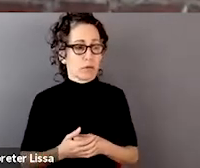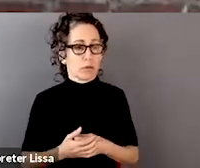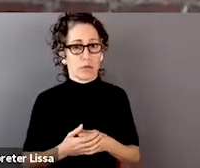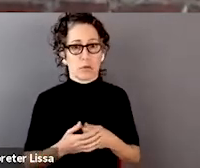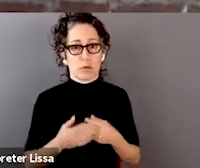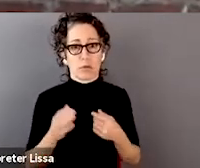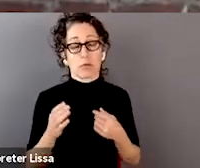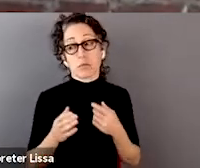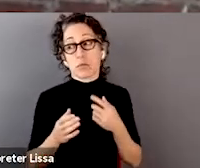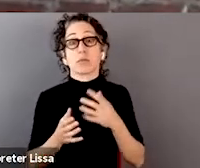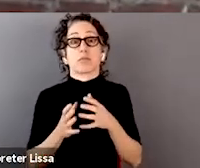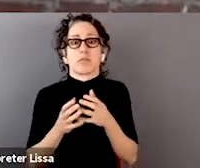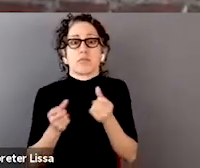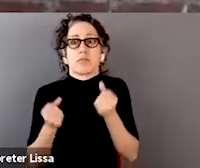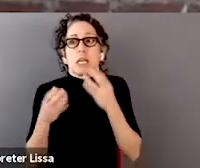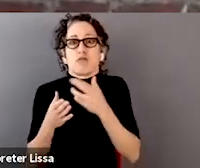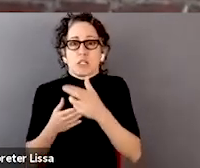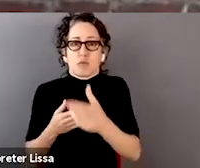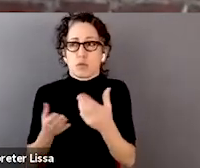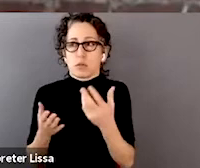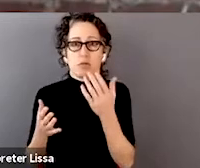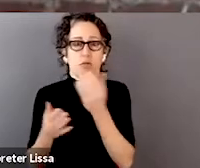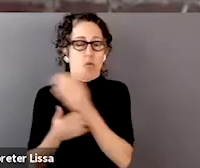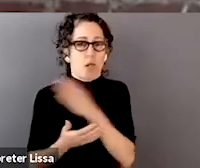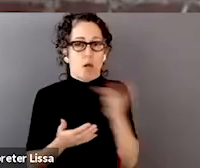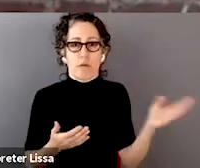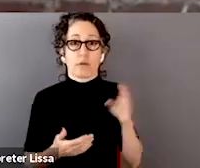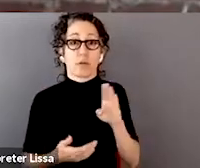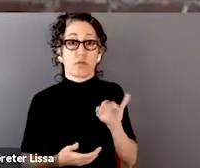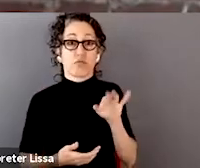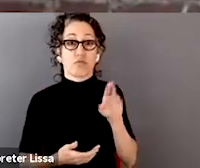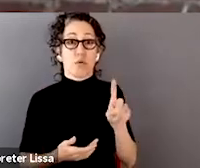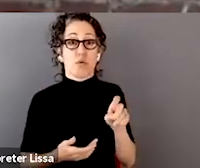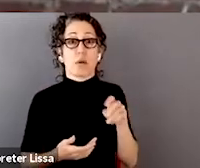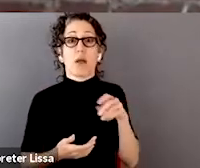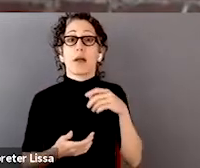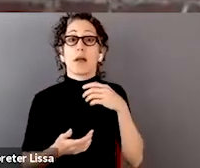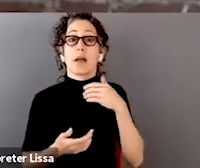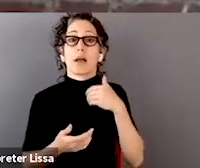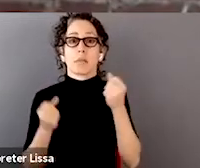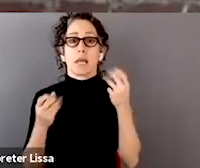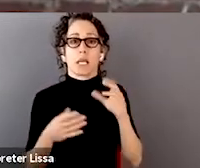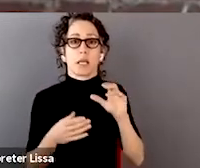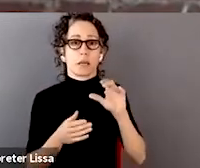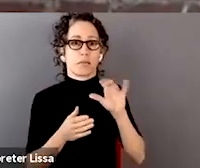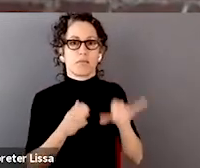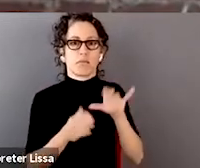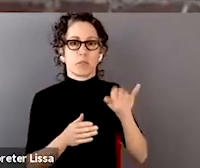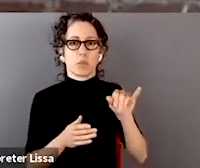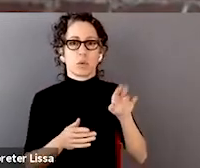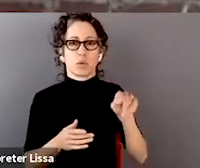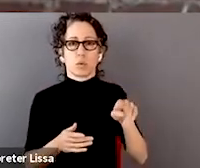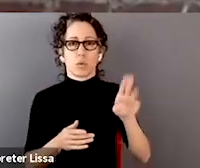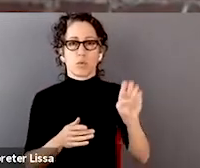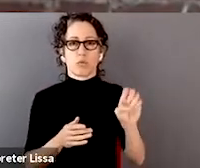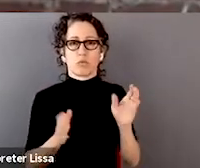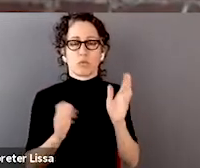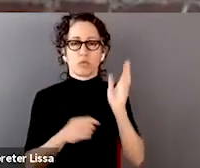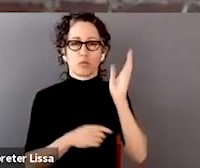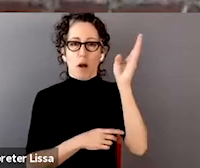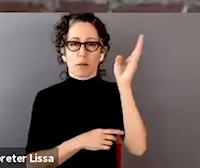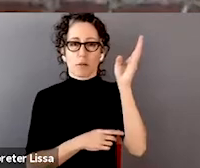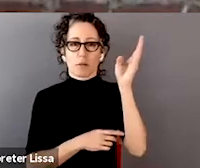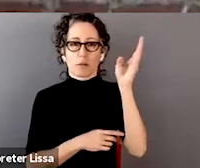know there's a lot of resources from a lot of places for example the broad has um a bunch of talks on youtube um and so if some of those talks are very